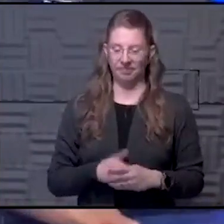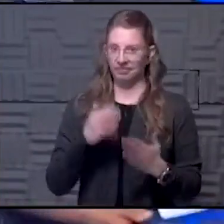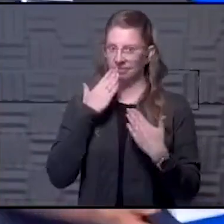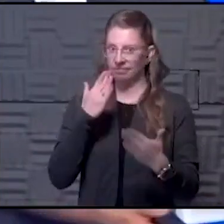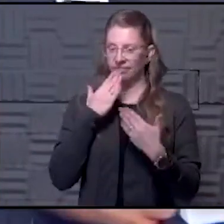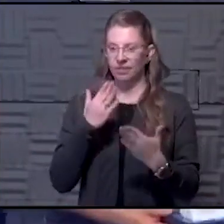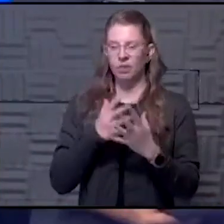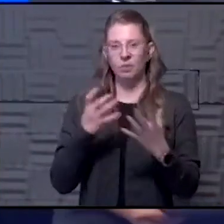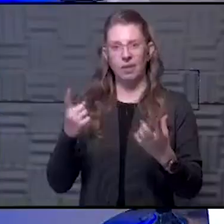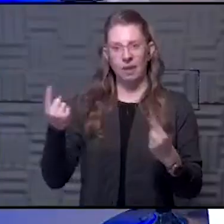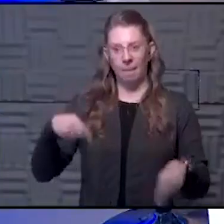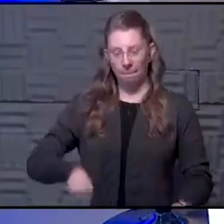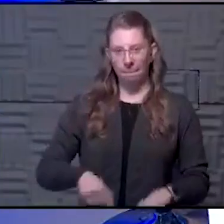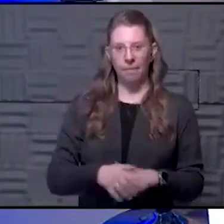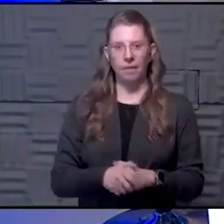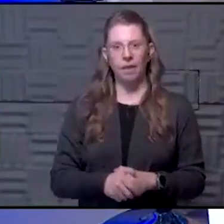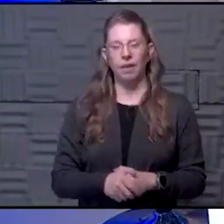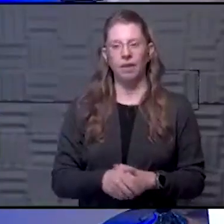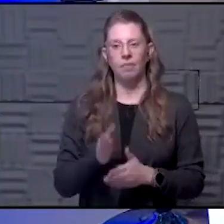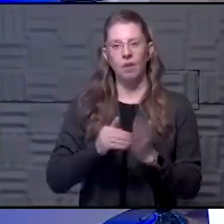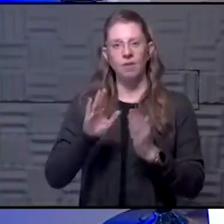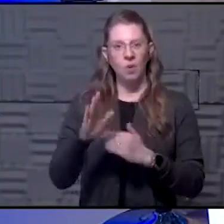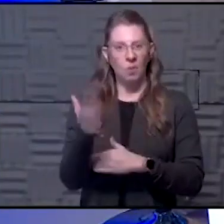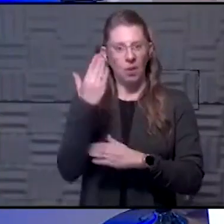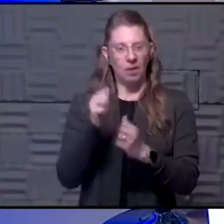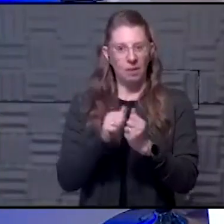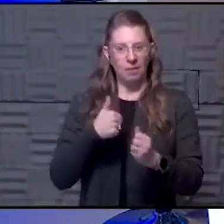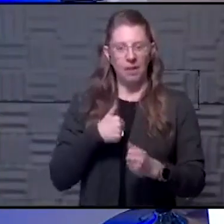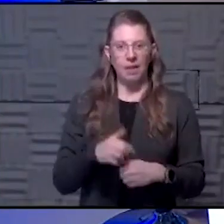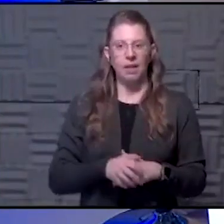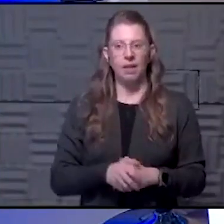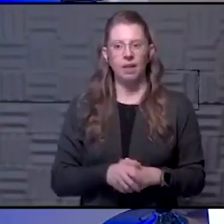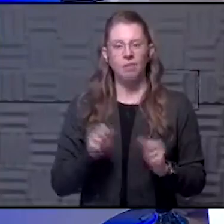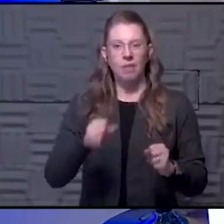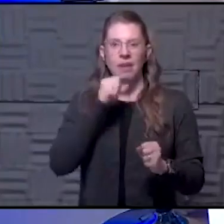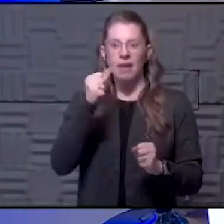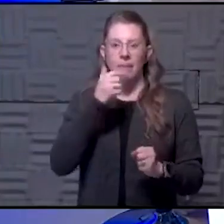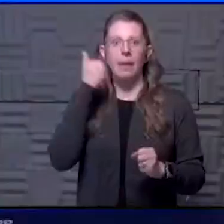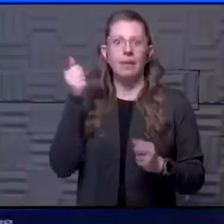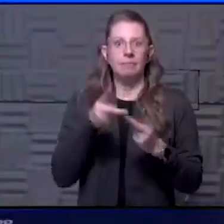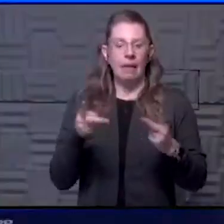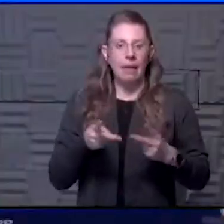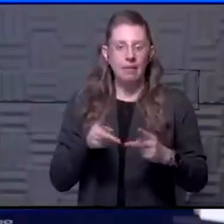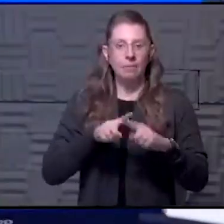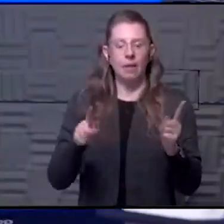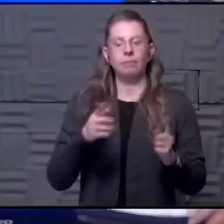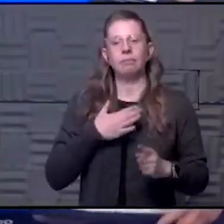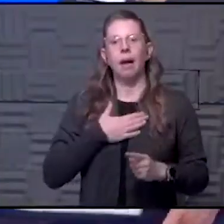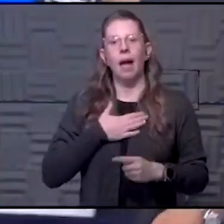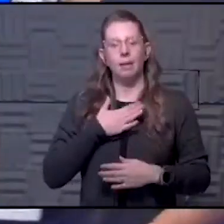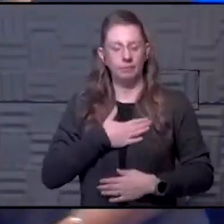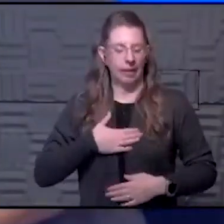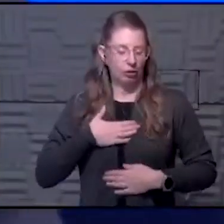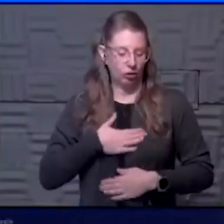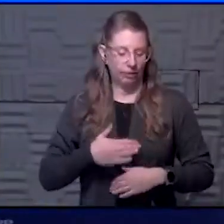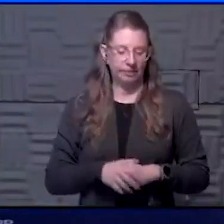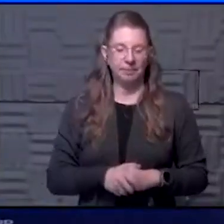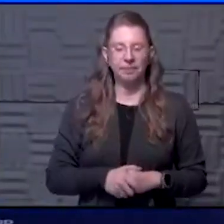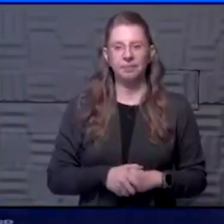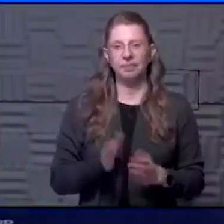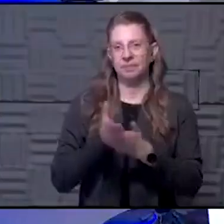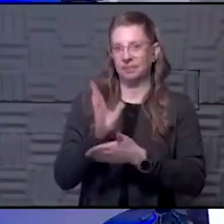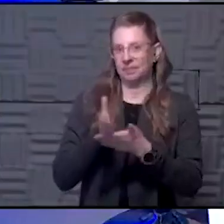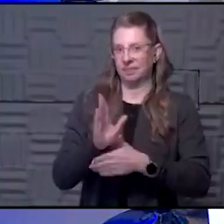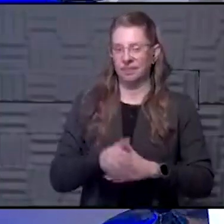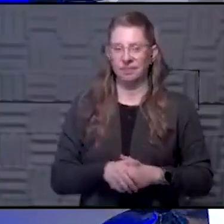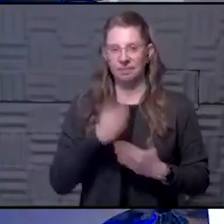very much for coming down and spending part of your morning with me. I know you got a lot of places to be, and this is probably not the best place, but I'm glad you're My here. pleasure. Thank you. My pleasure. All right. Thank